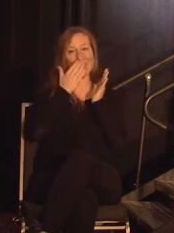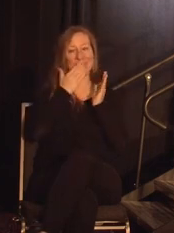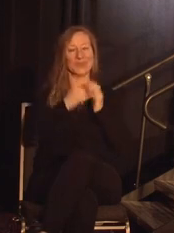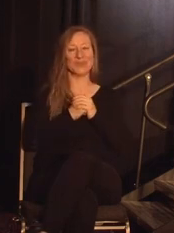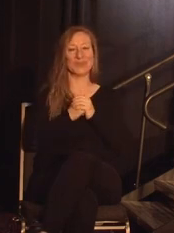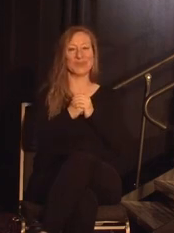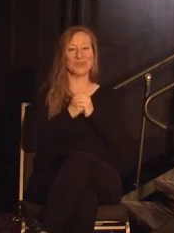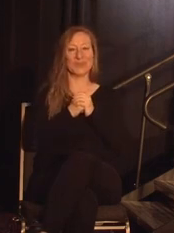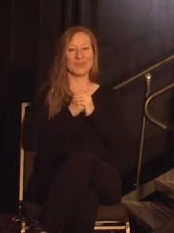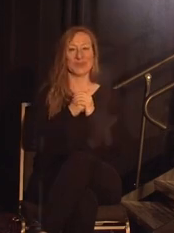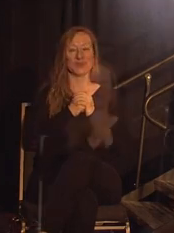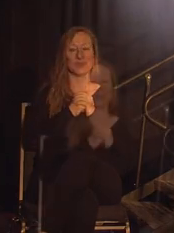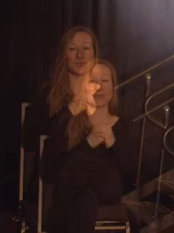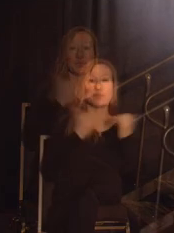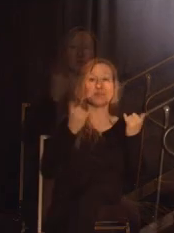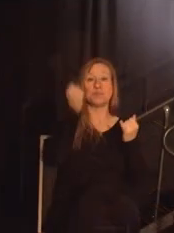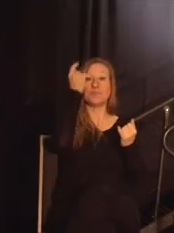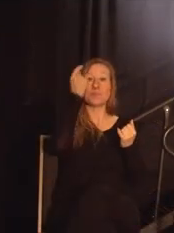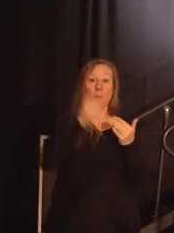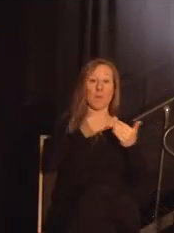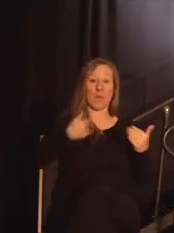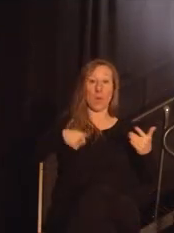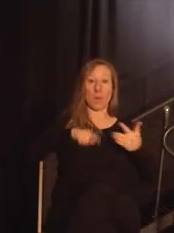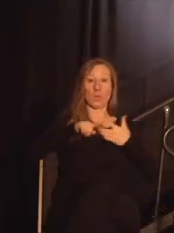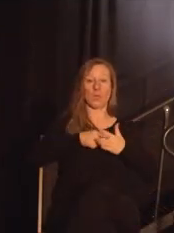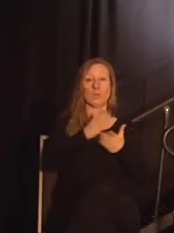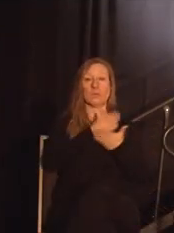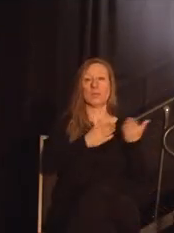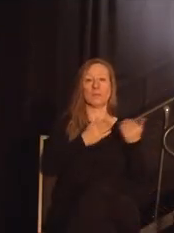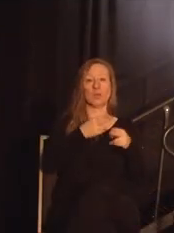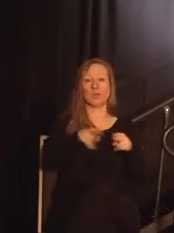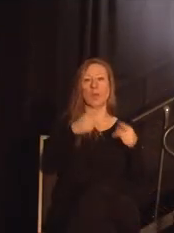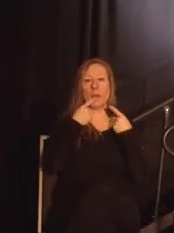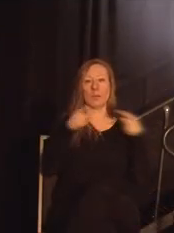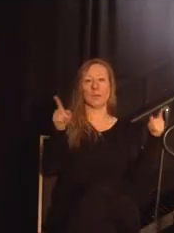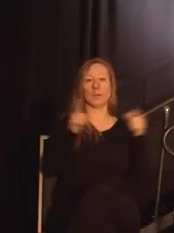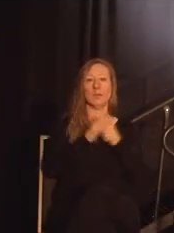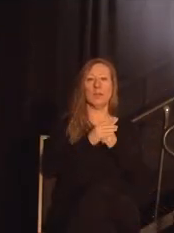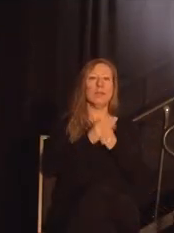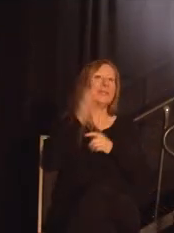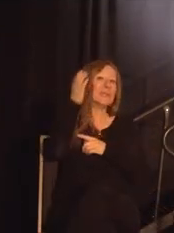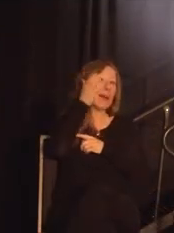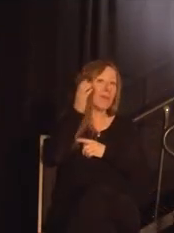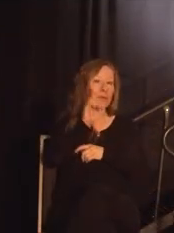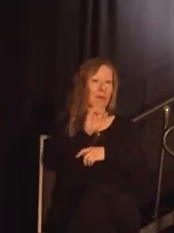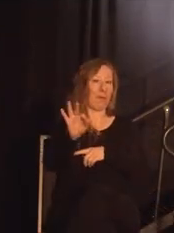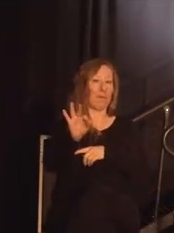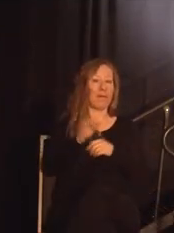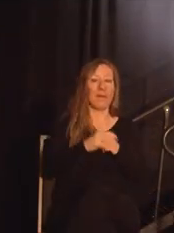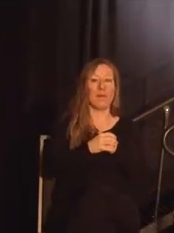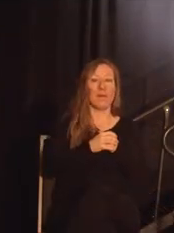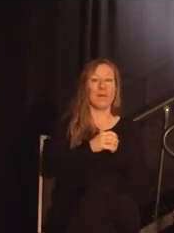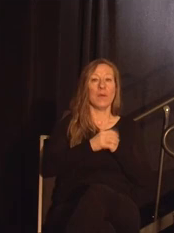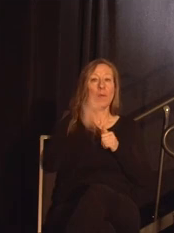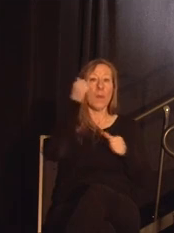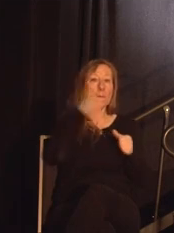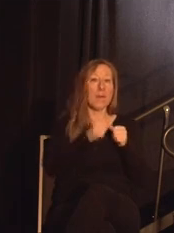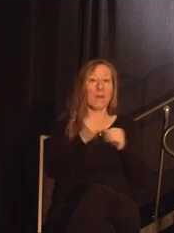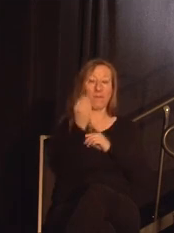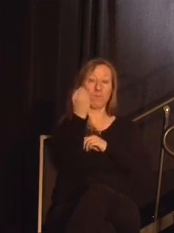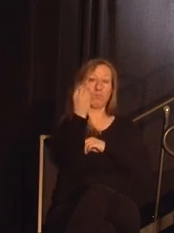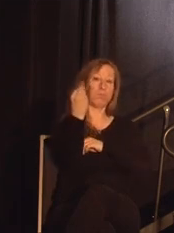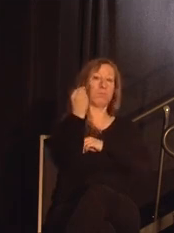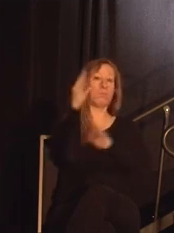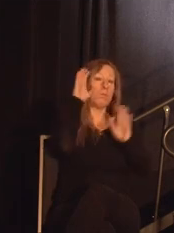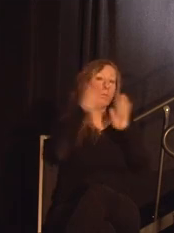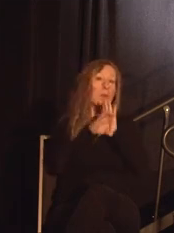awesome. Now, before we start, some brief housekeeping. Please silence your cell phones. Remember, there is no flash photography